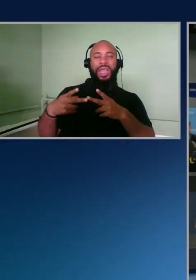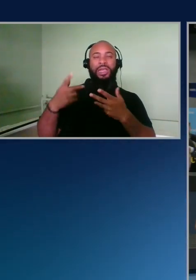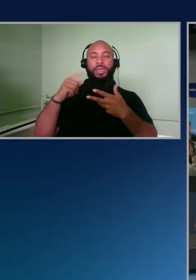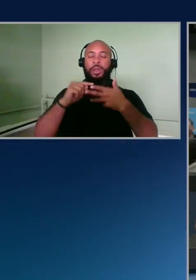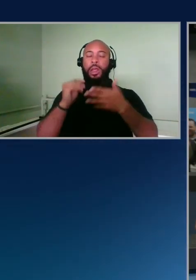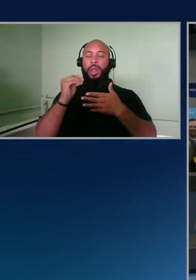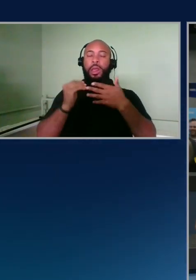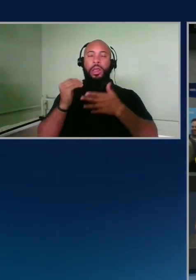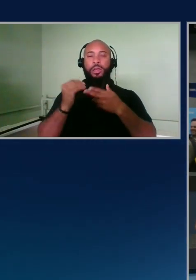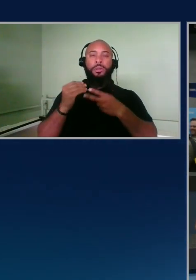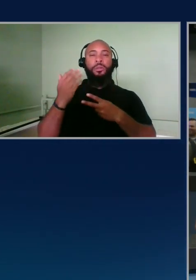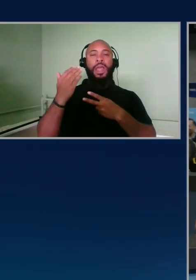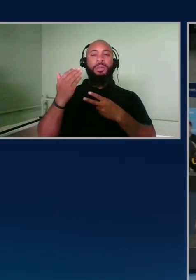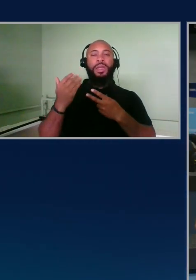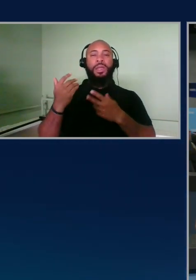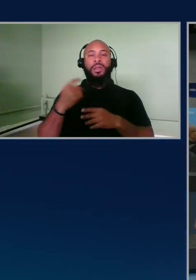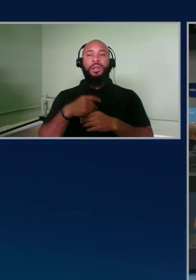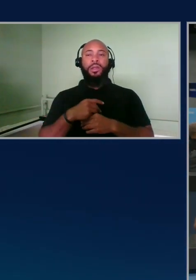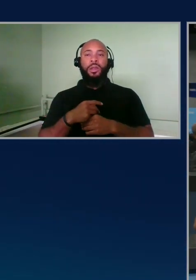Only second to that. Yeah.